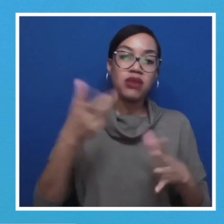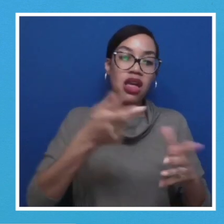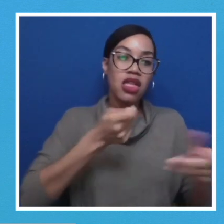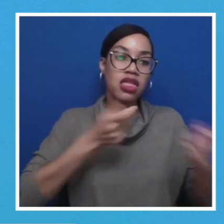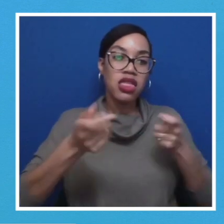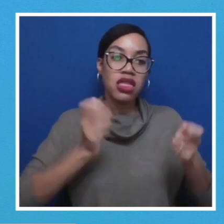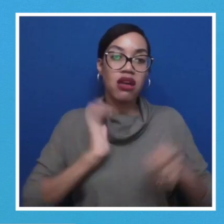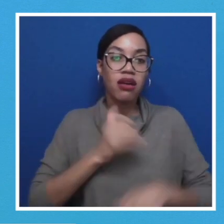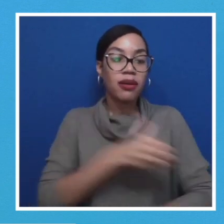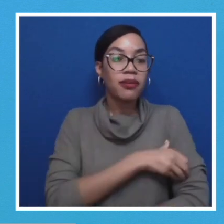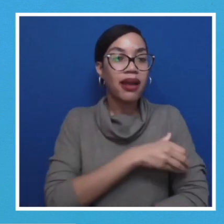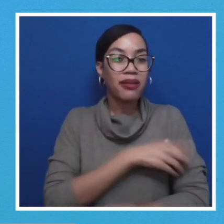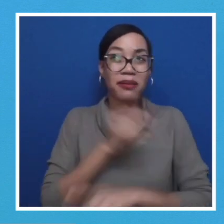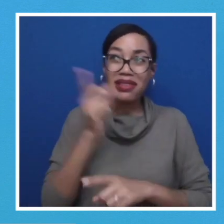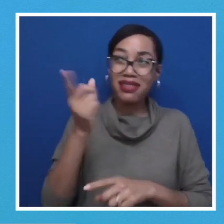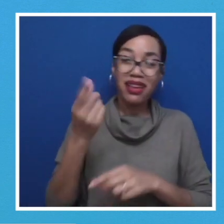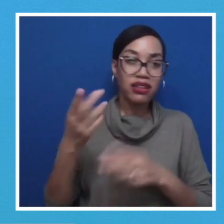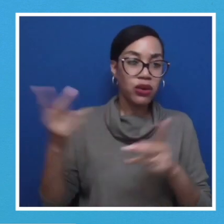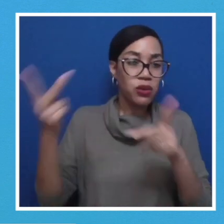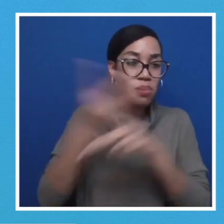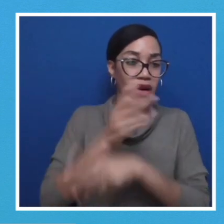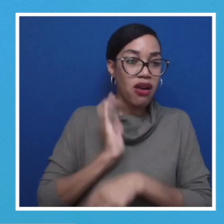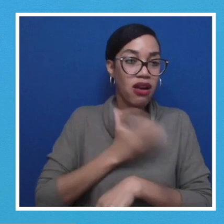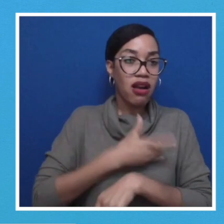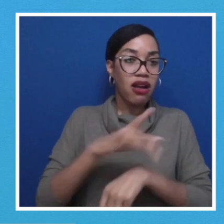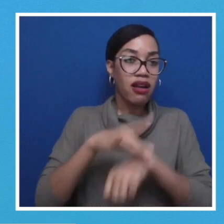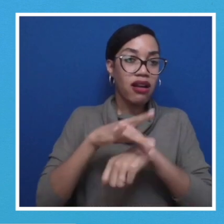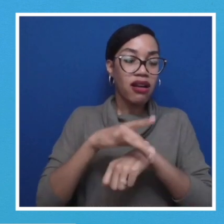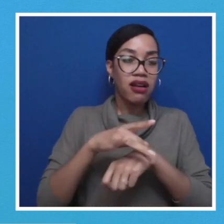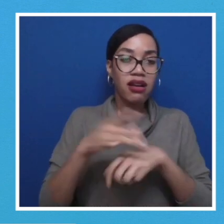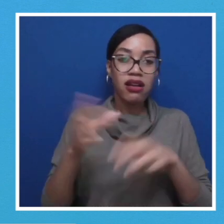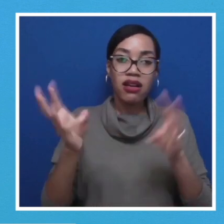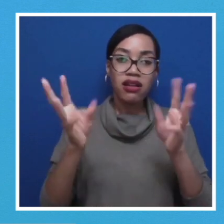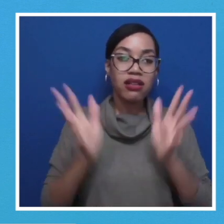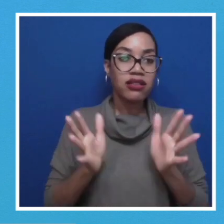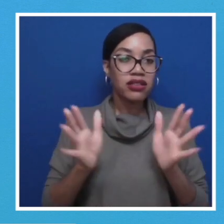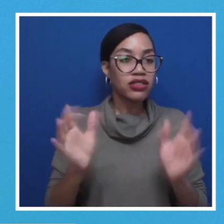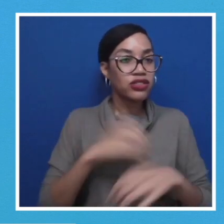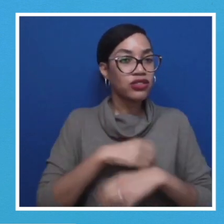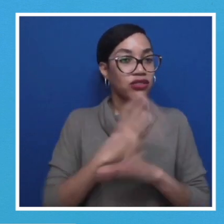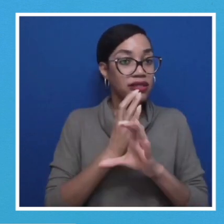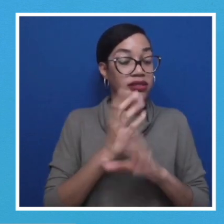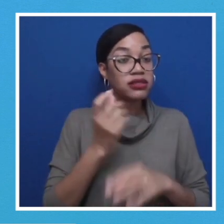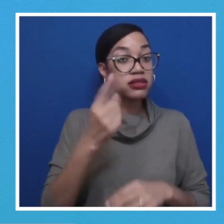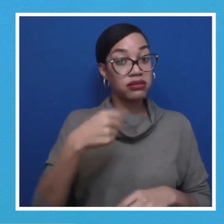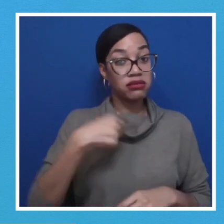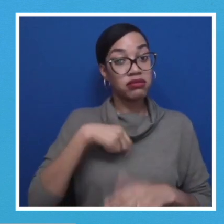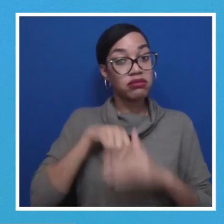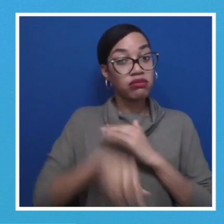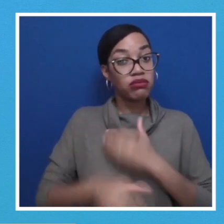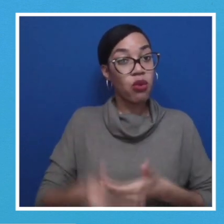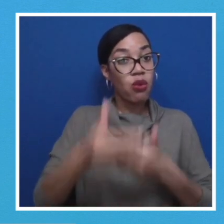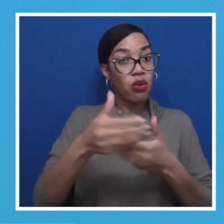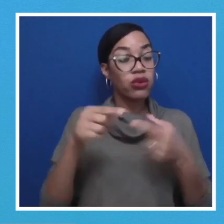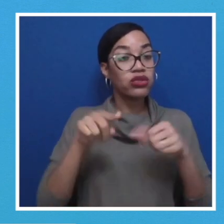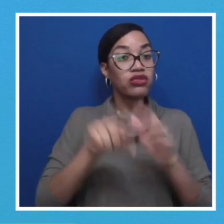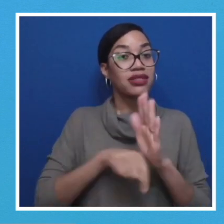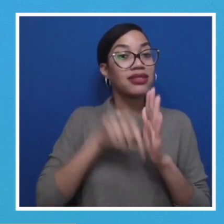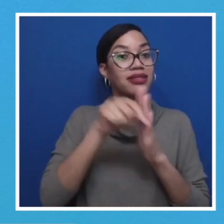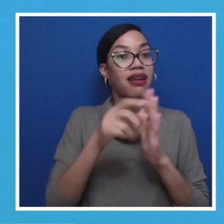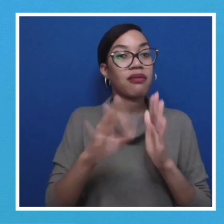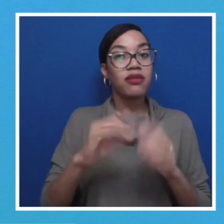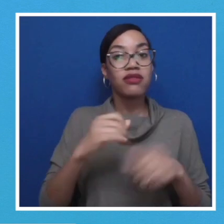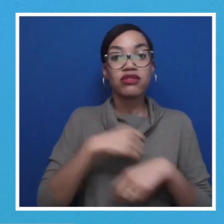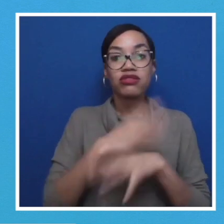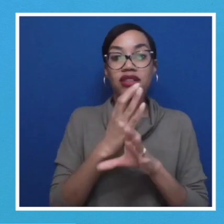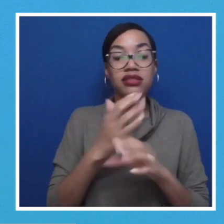this climate crisis we're in every day. I was born in a time of crisis. I do not know a day from my childhood on